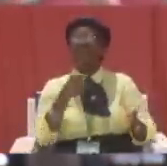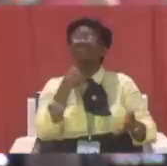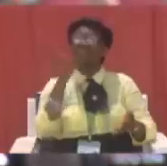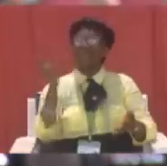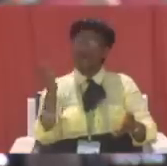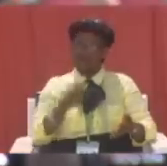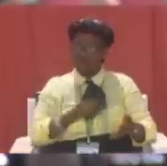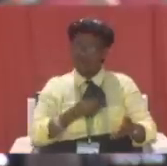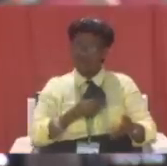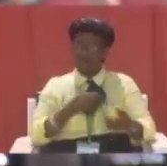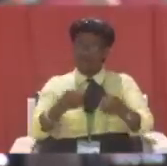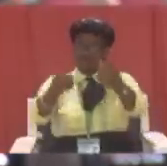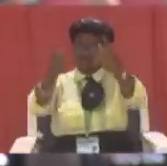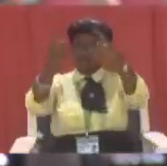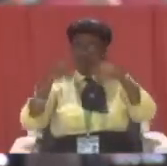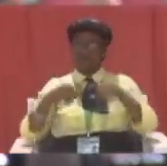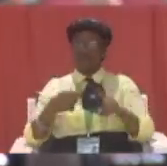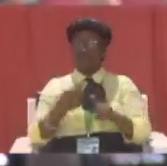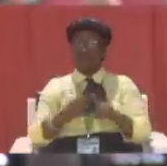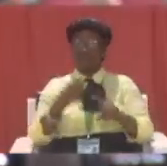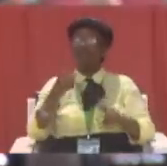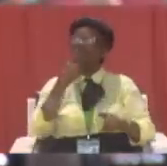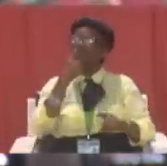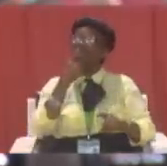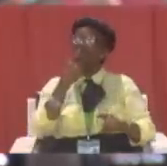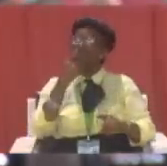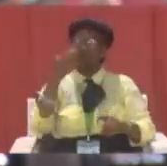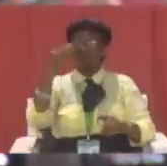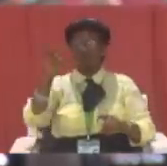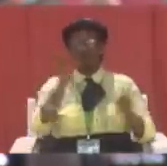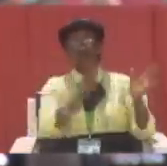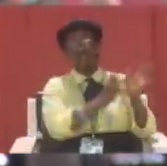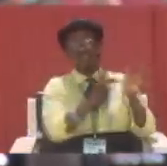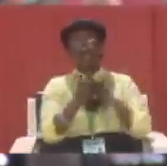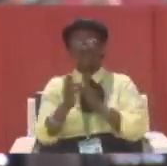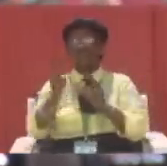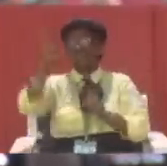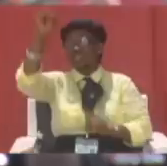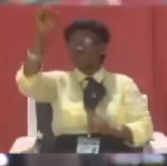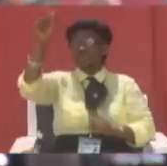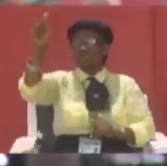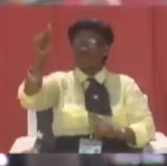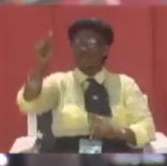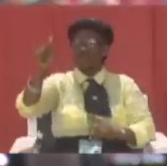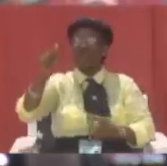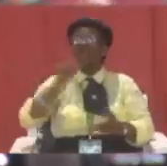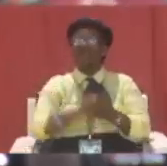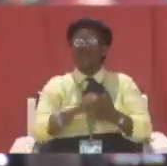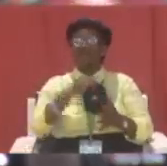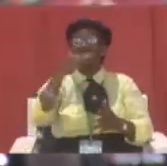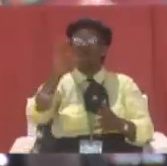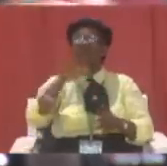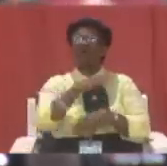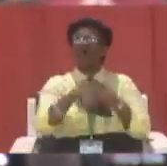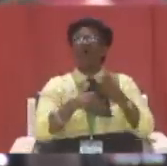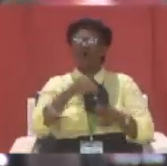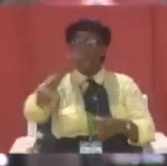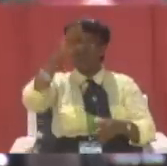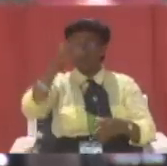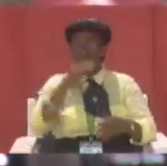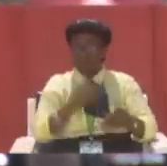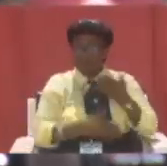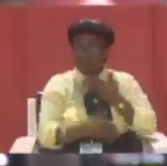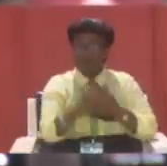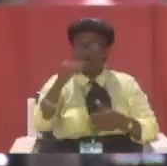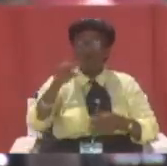coming from the mouth of Jesus himself, that of all men born of a woman, there has never